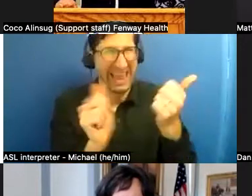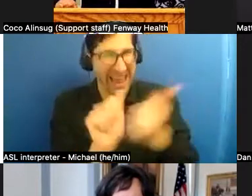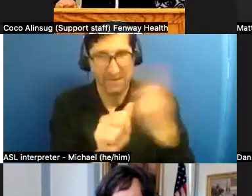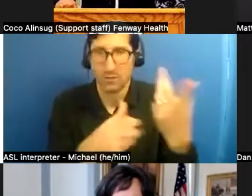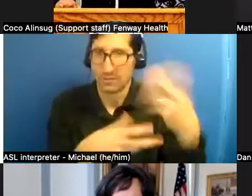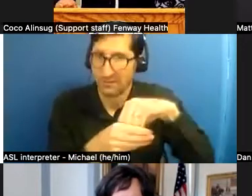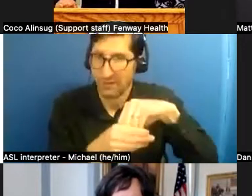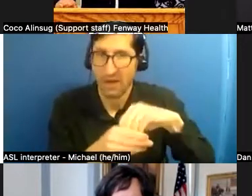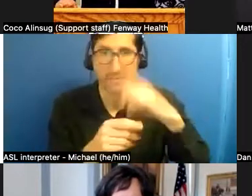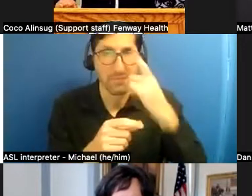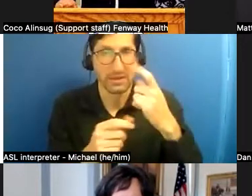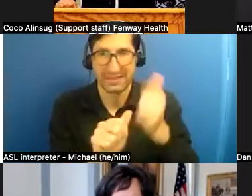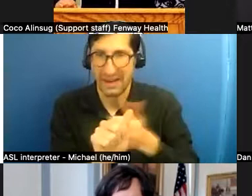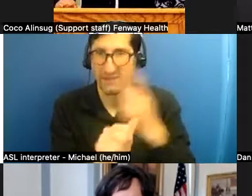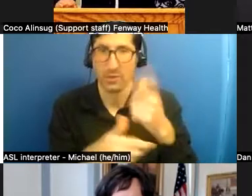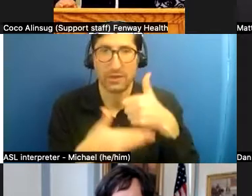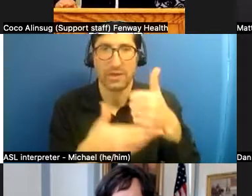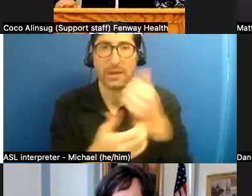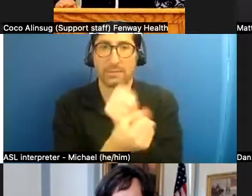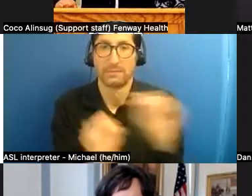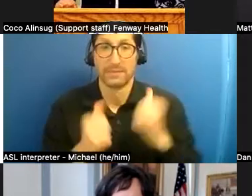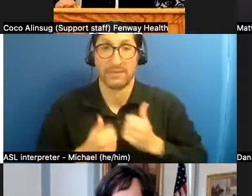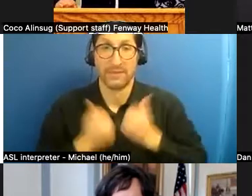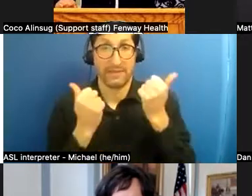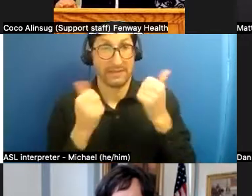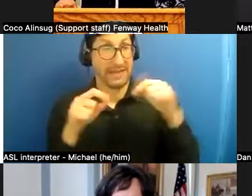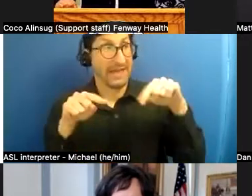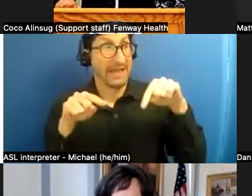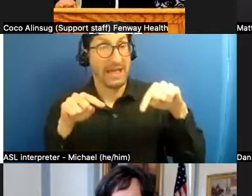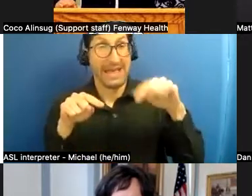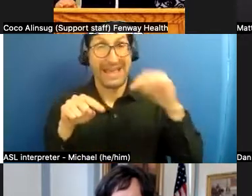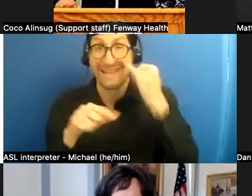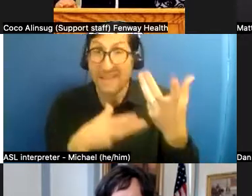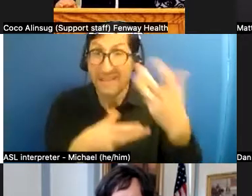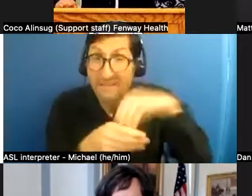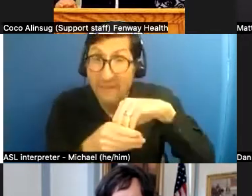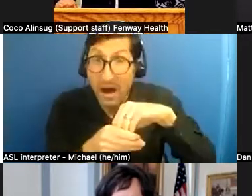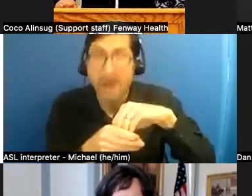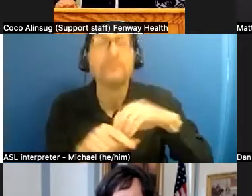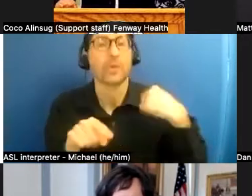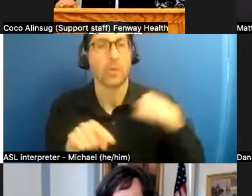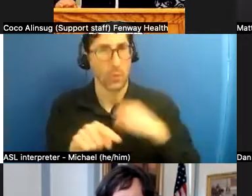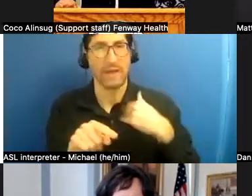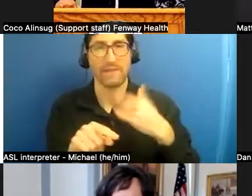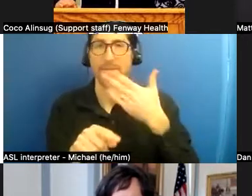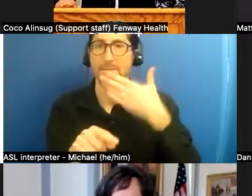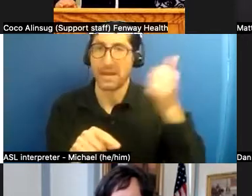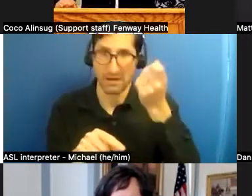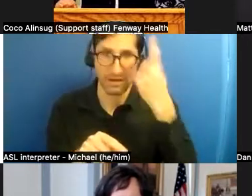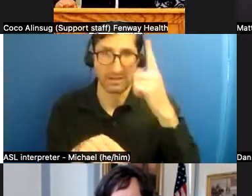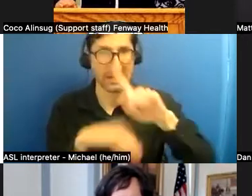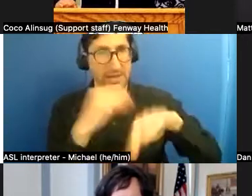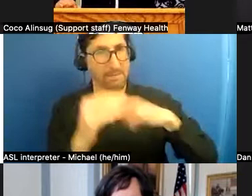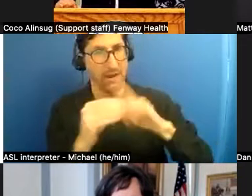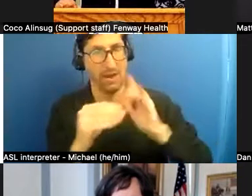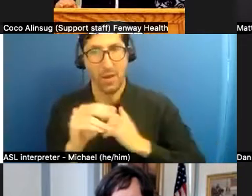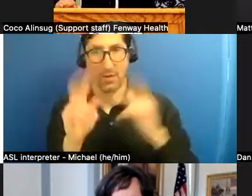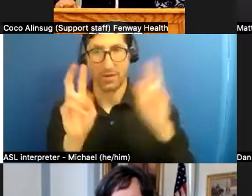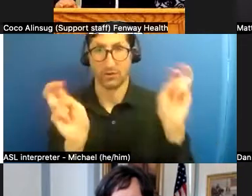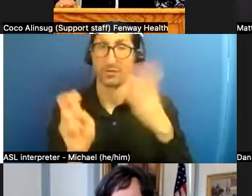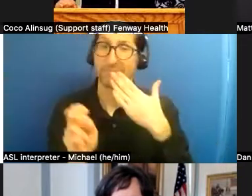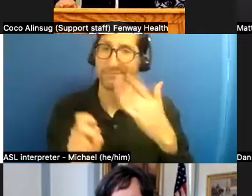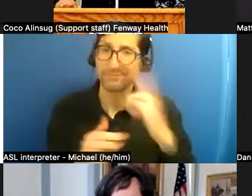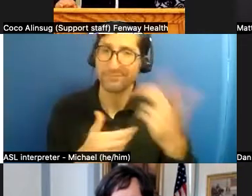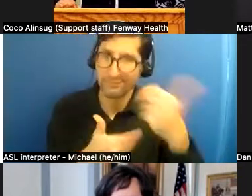conversation. This process will be better informed by your engagement and your perspective, whatever that might be. So thank you for being a part of this